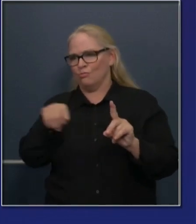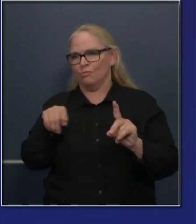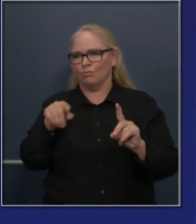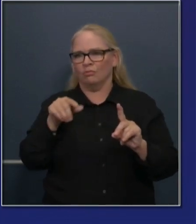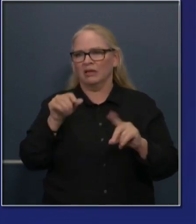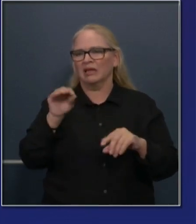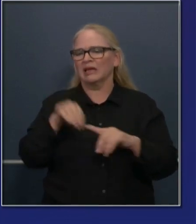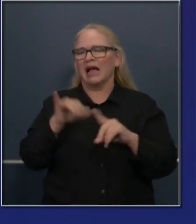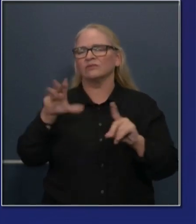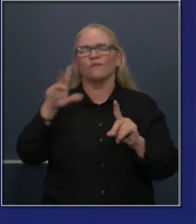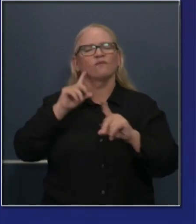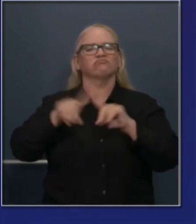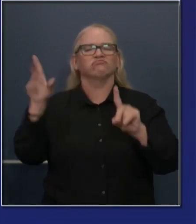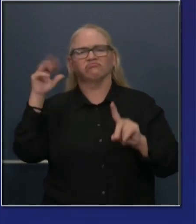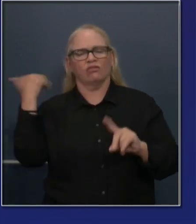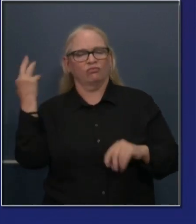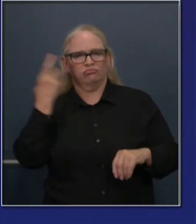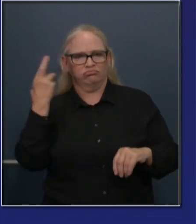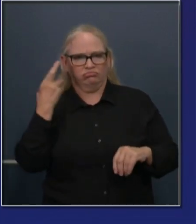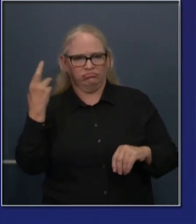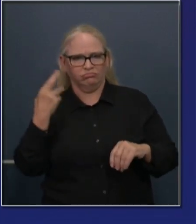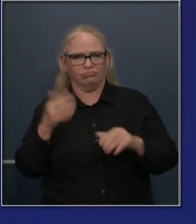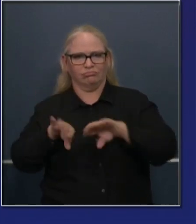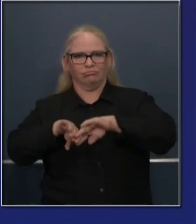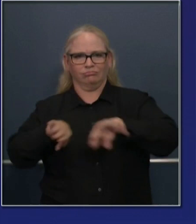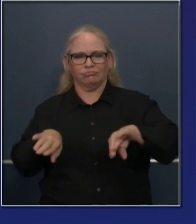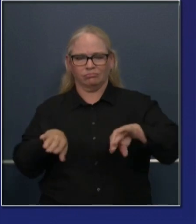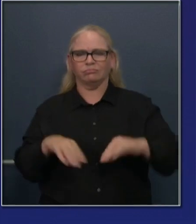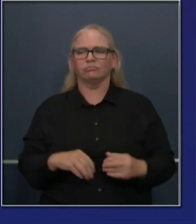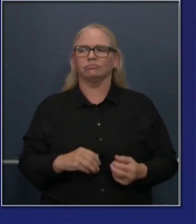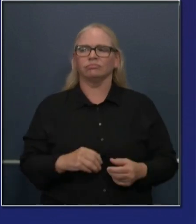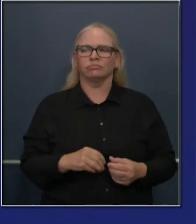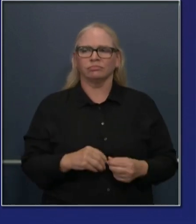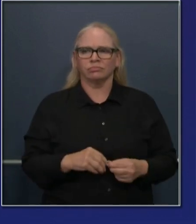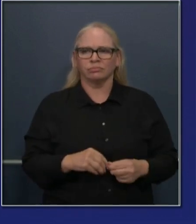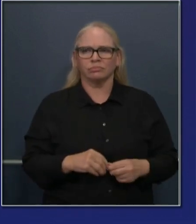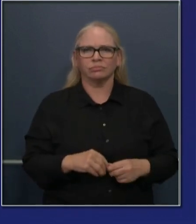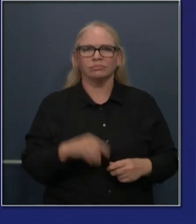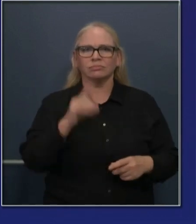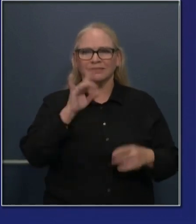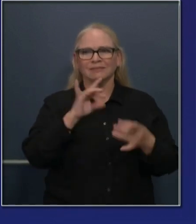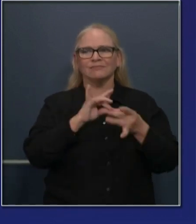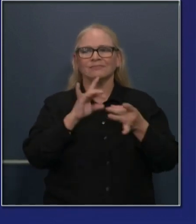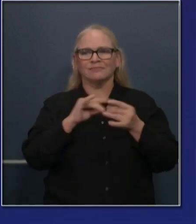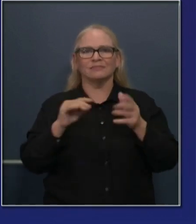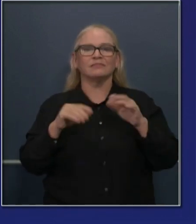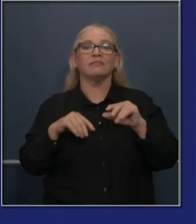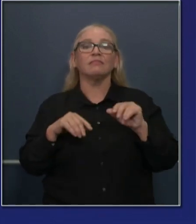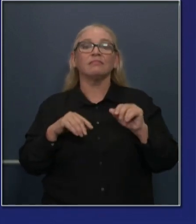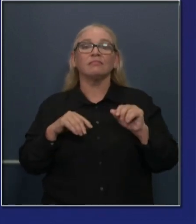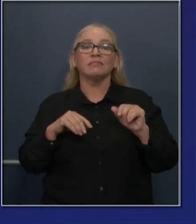different number. They wanted to pull out the NICU beds, not just the ICU beds. And so we want to make sure that we are